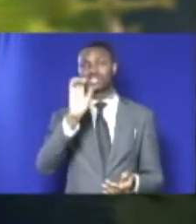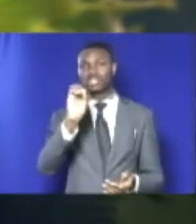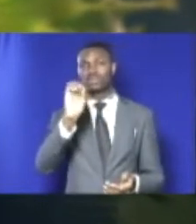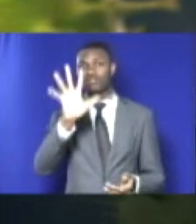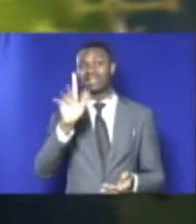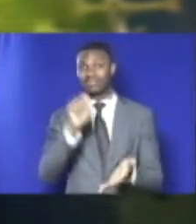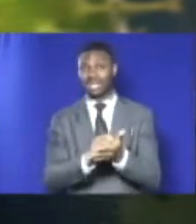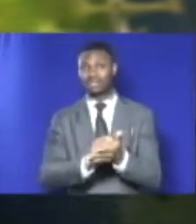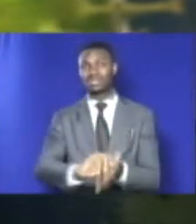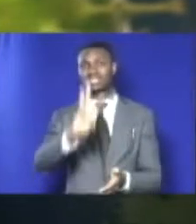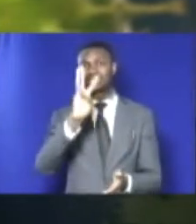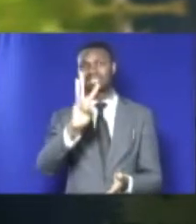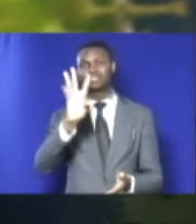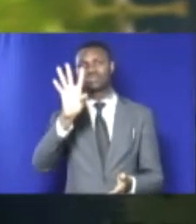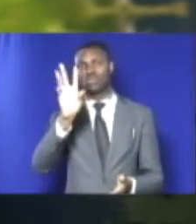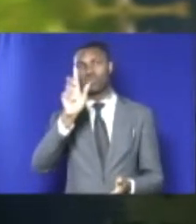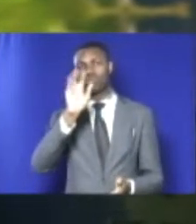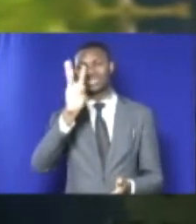505,616, while